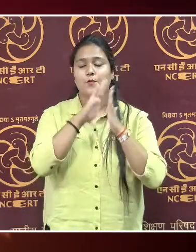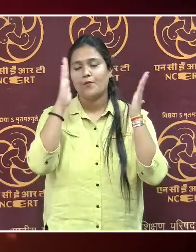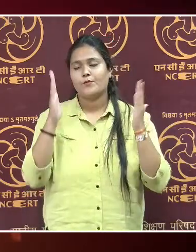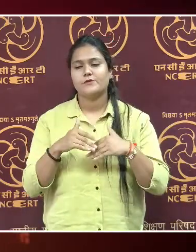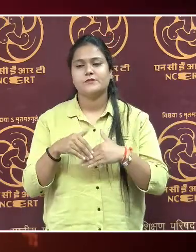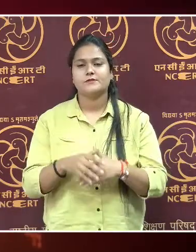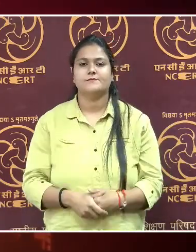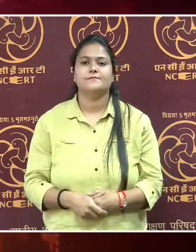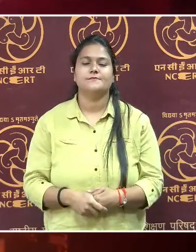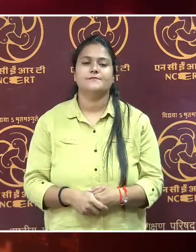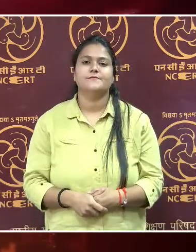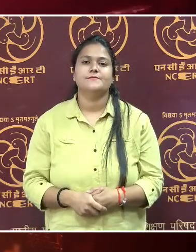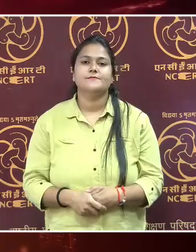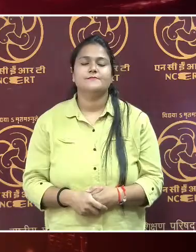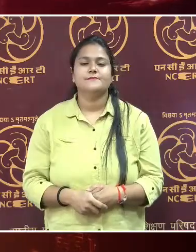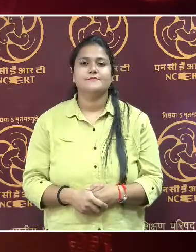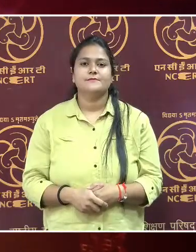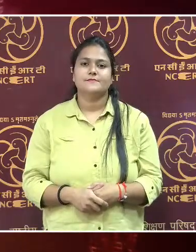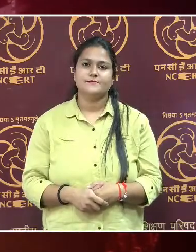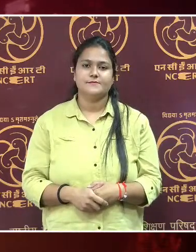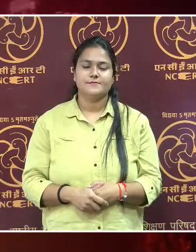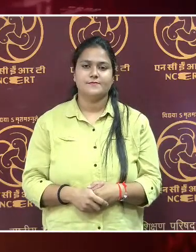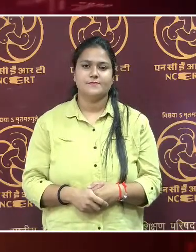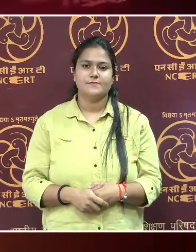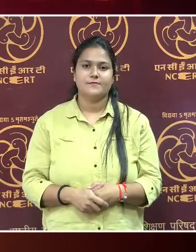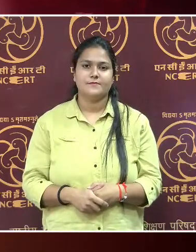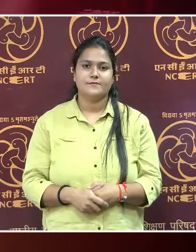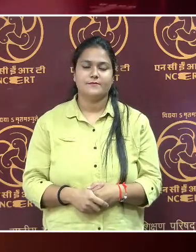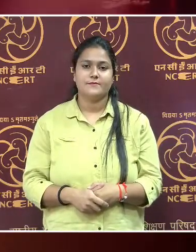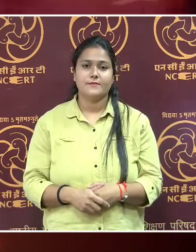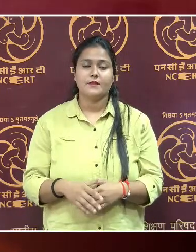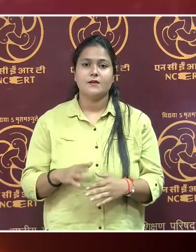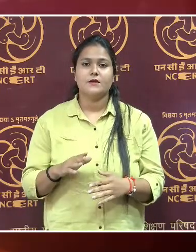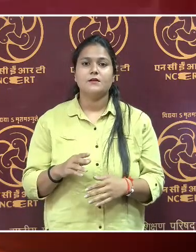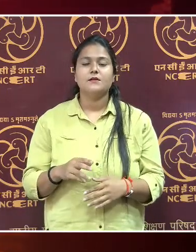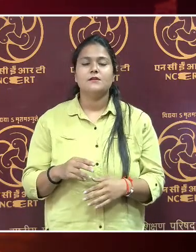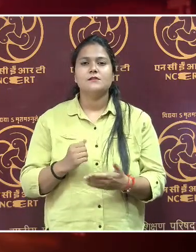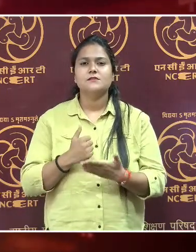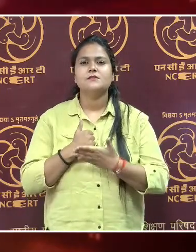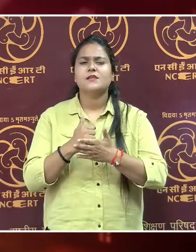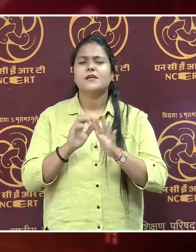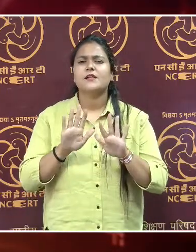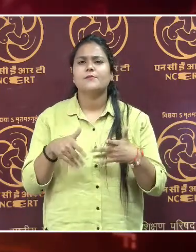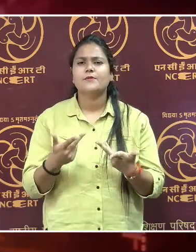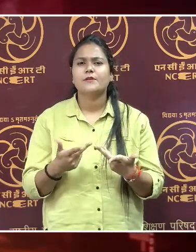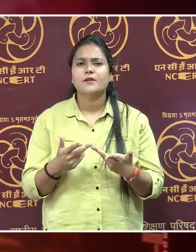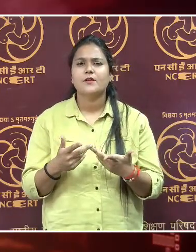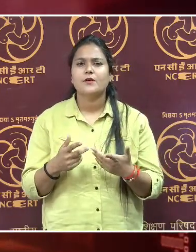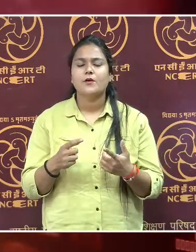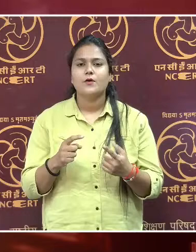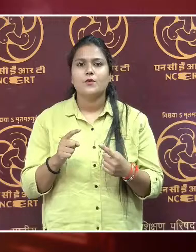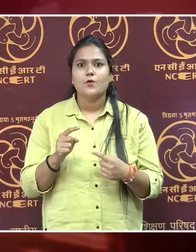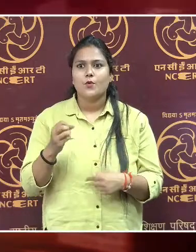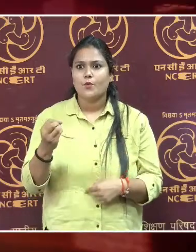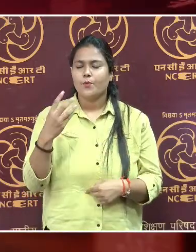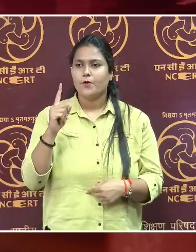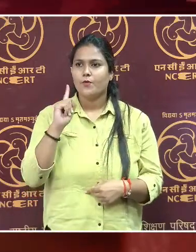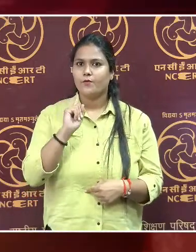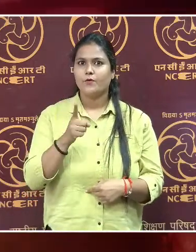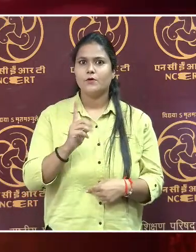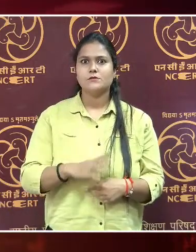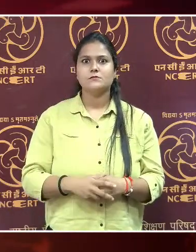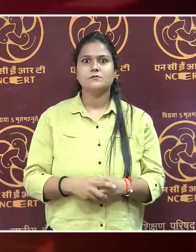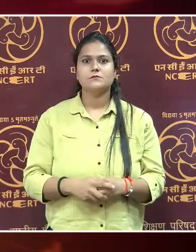you through that also. So major thing is, it's actually help us to tell there is a warning signal around you. Like